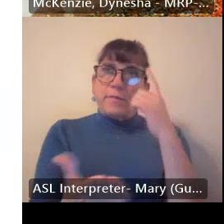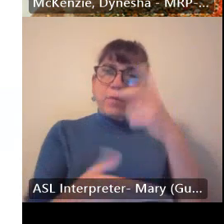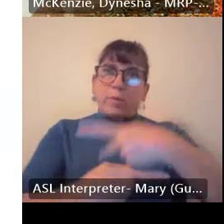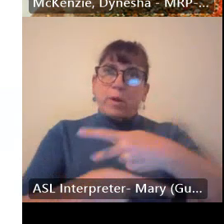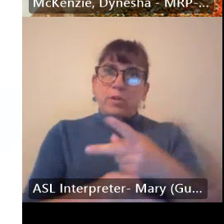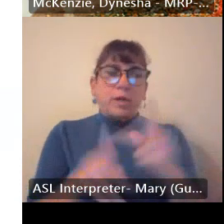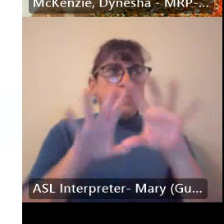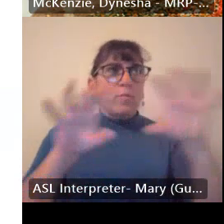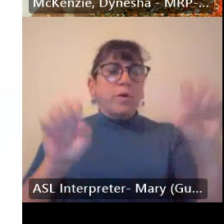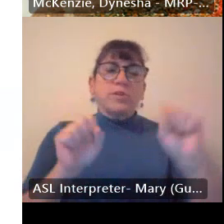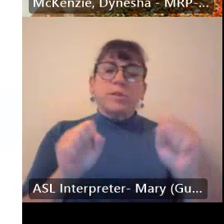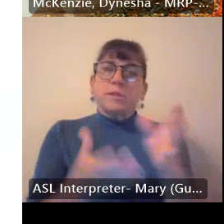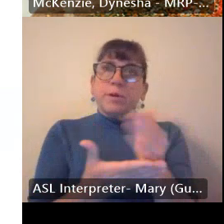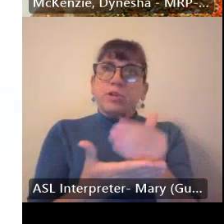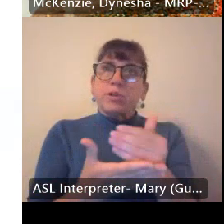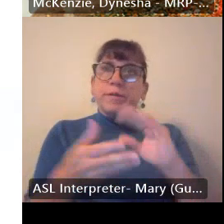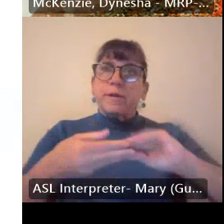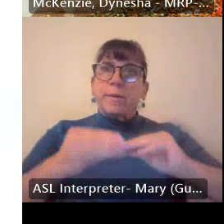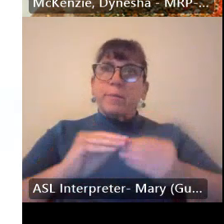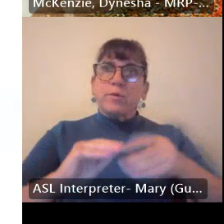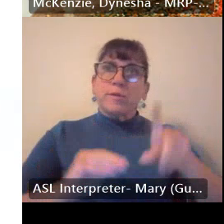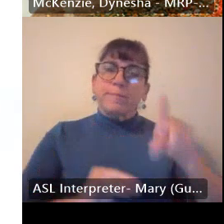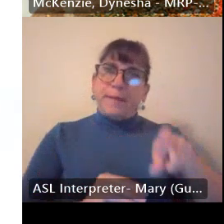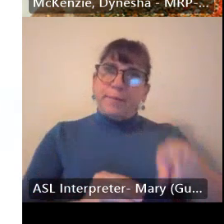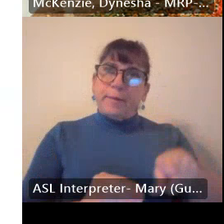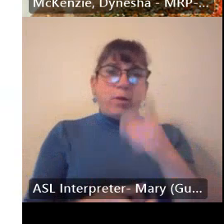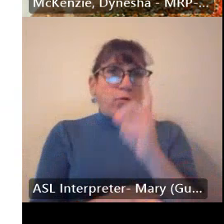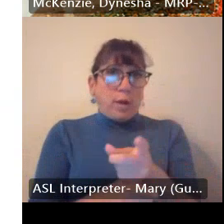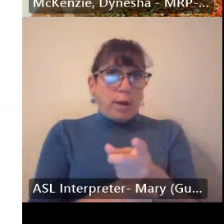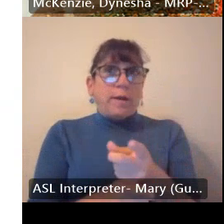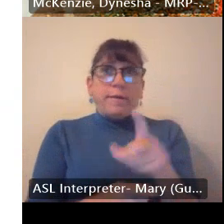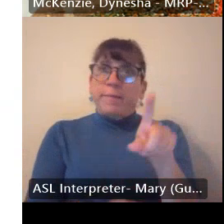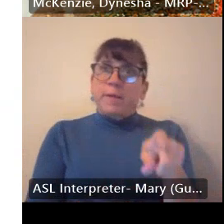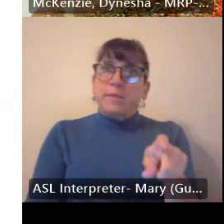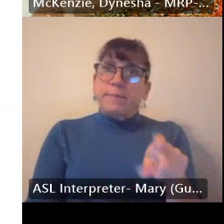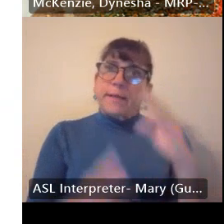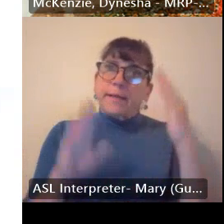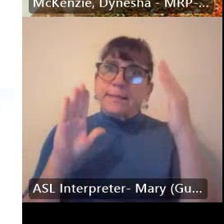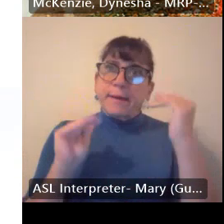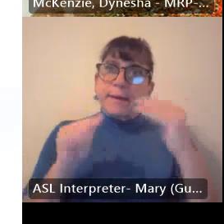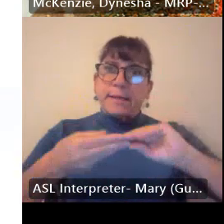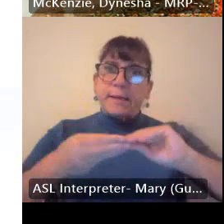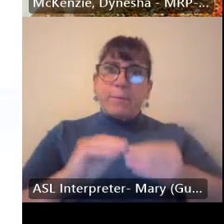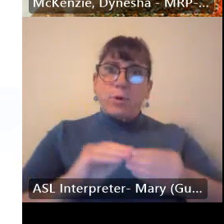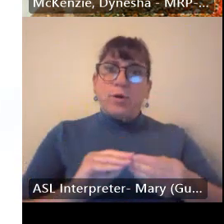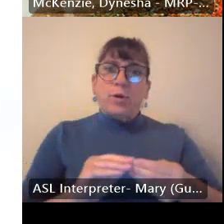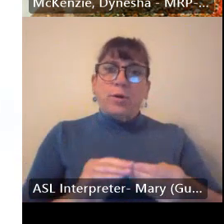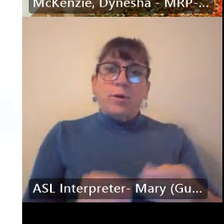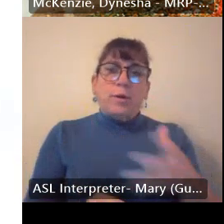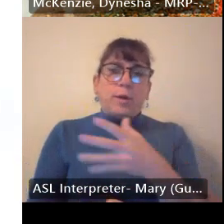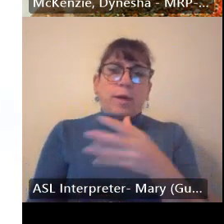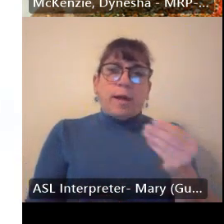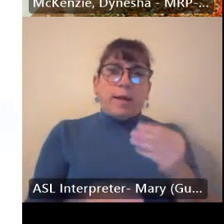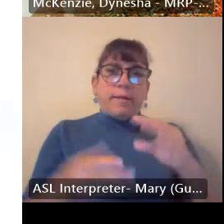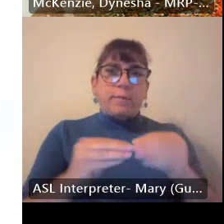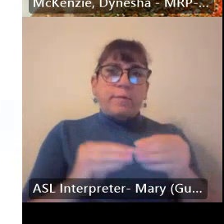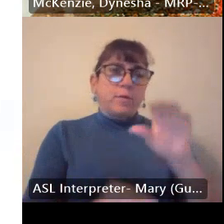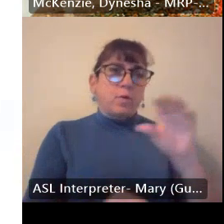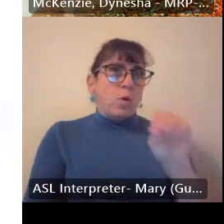president's budget. And those numbers need to be correct. They need to be the expected numbers, the numbers that OMB